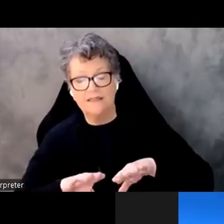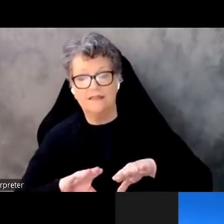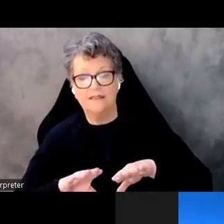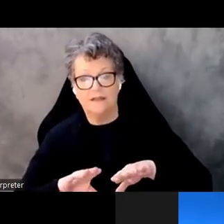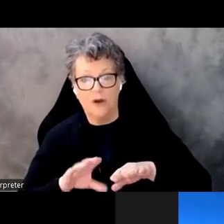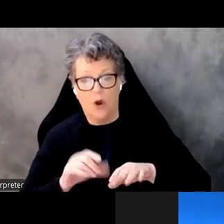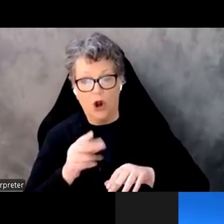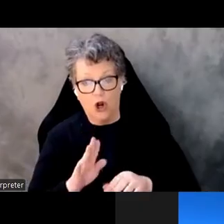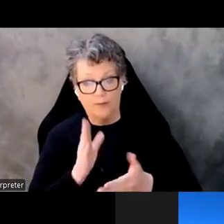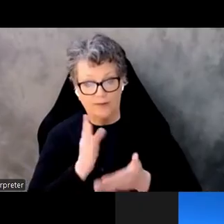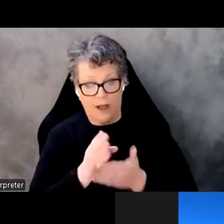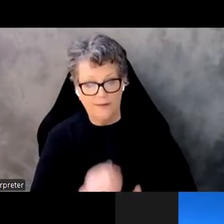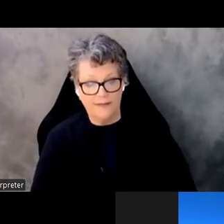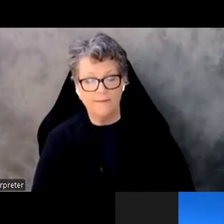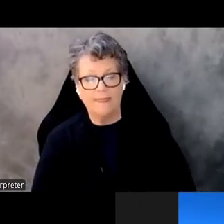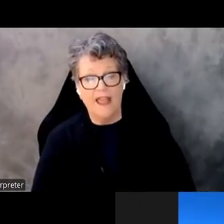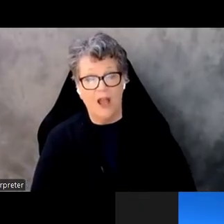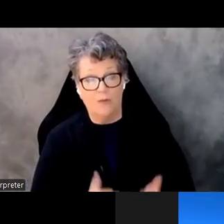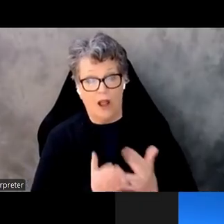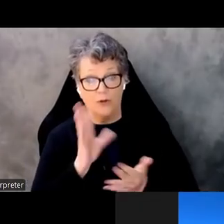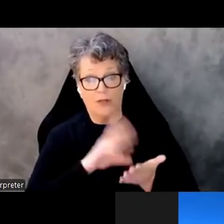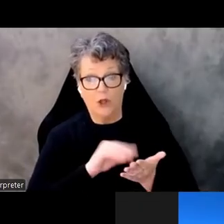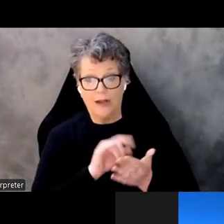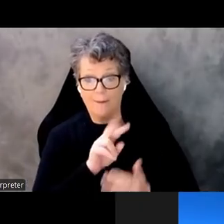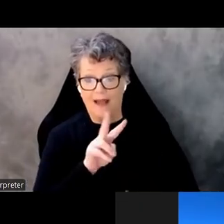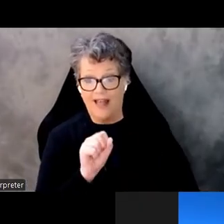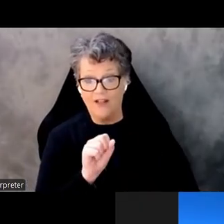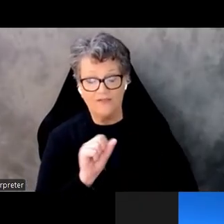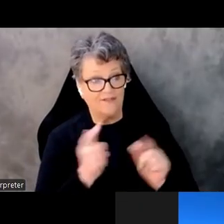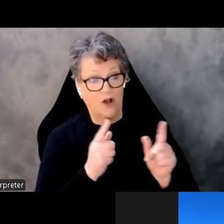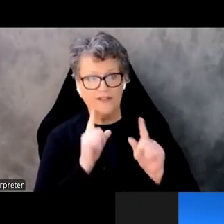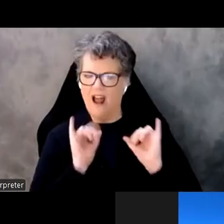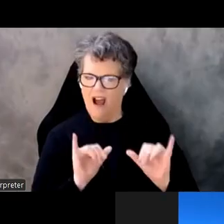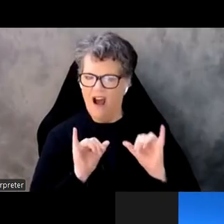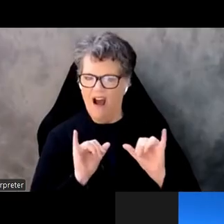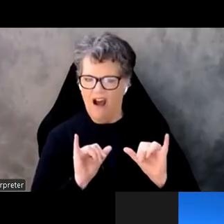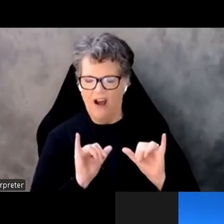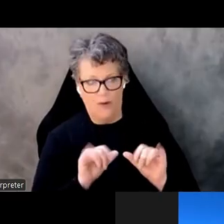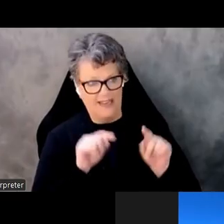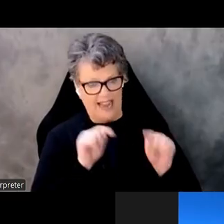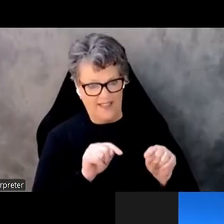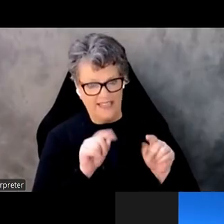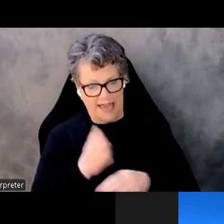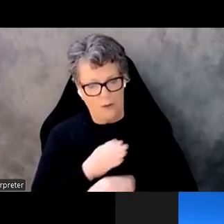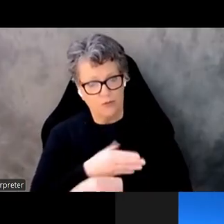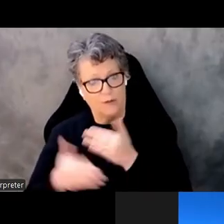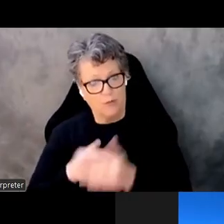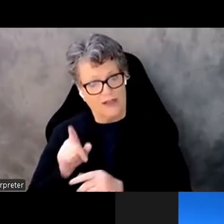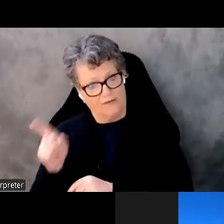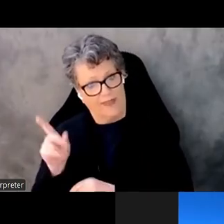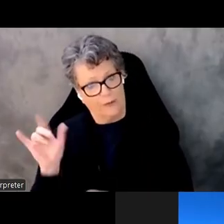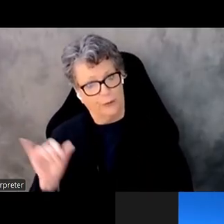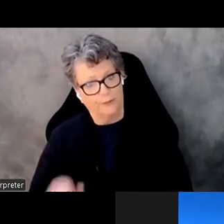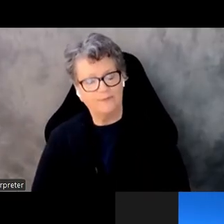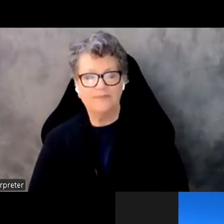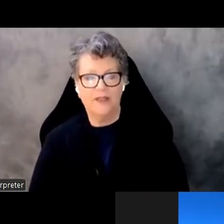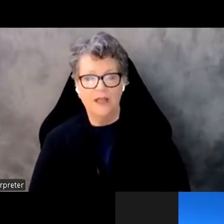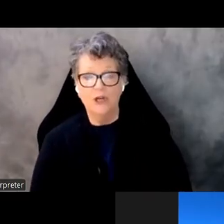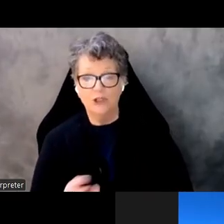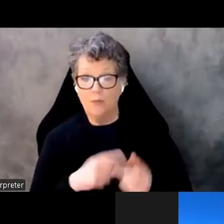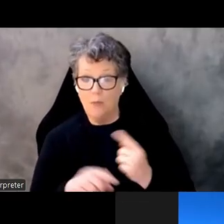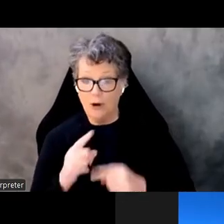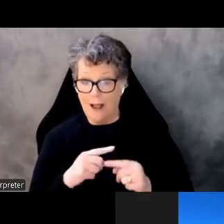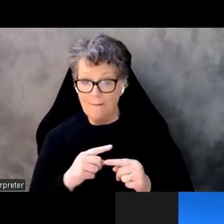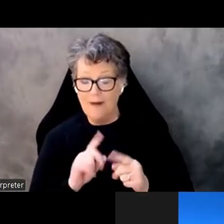stops. So as we've gone through this learning about valves, everybody said, we could take this and improve the process over here as well. So more to come on